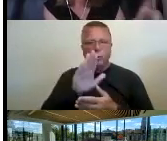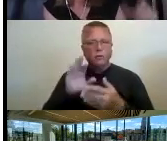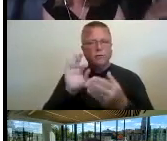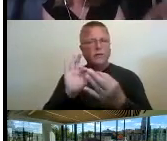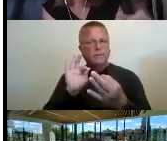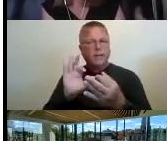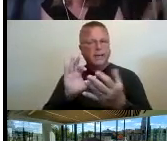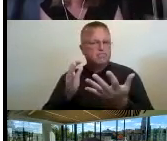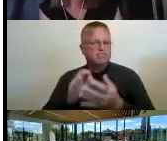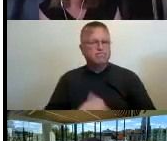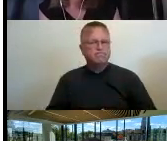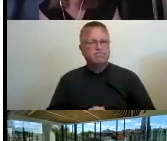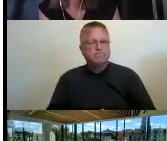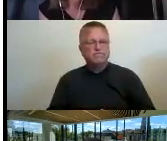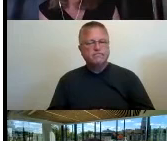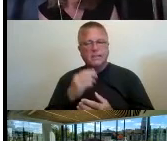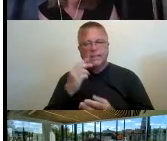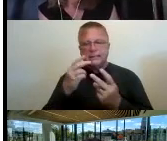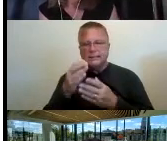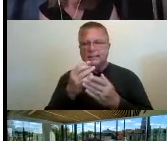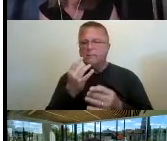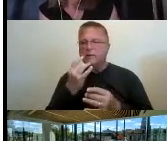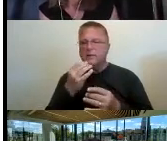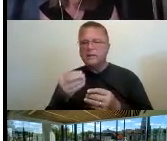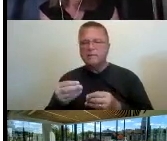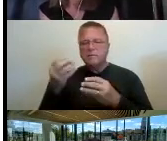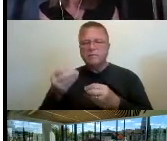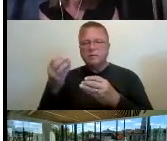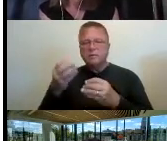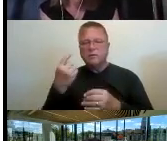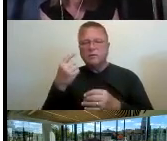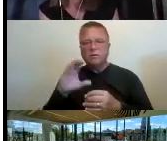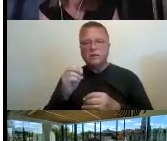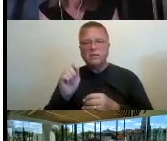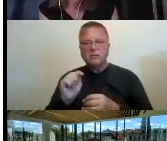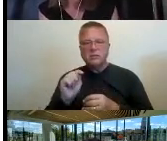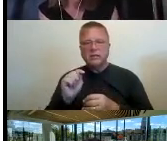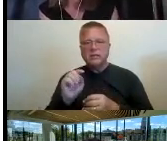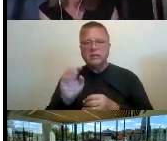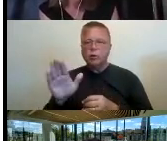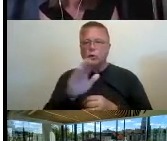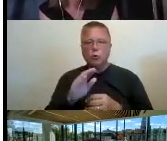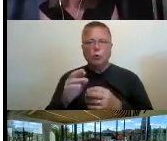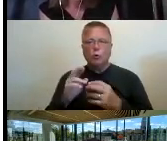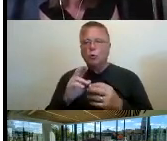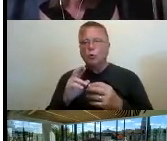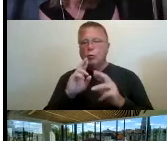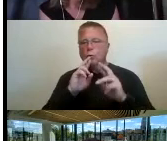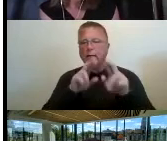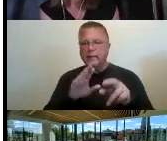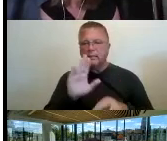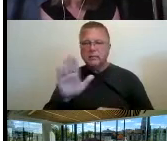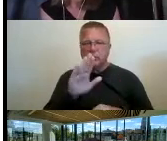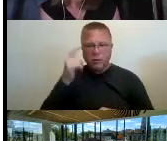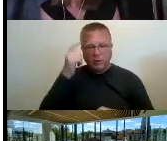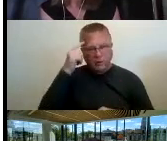seen things flicking. I haven't been able to read them that are coming in the chat of sort of your reactions and thoughts to